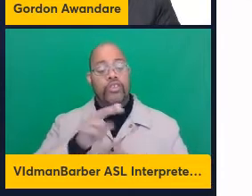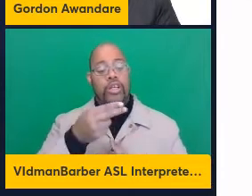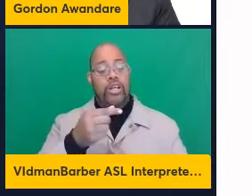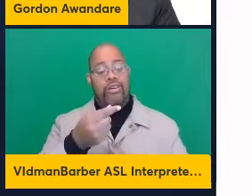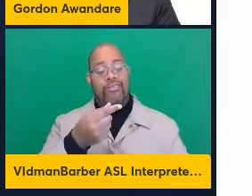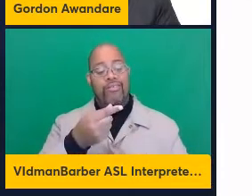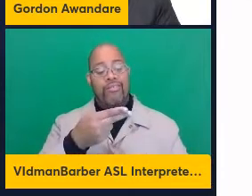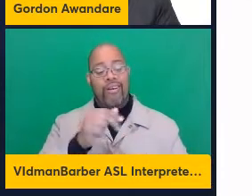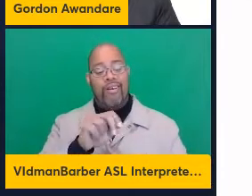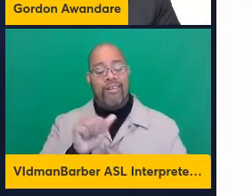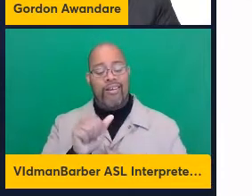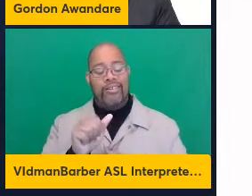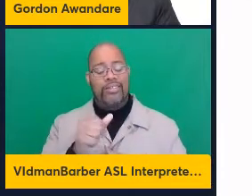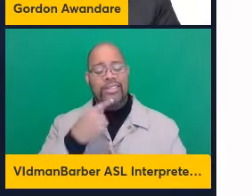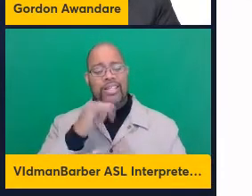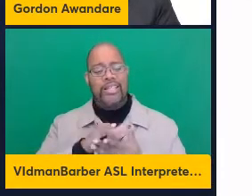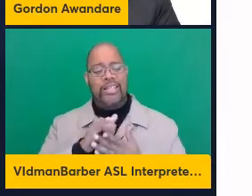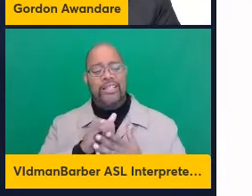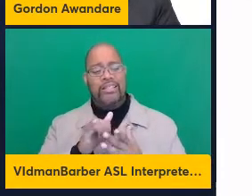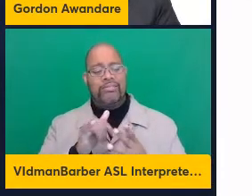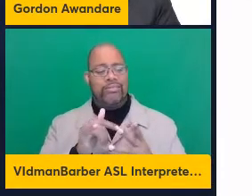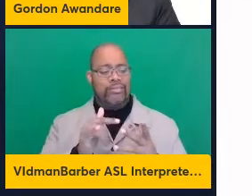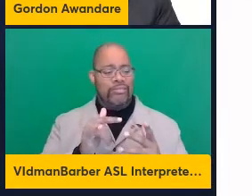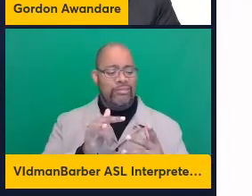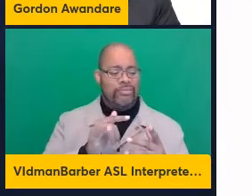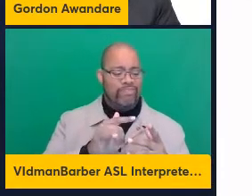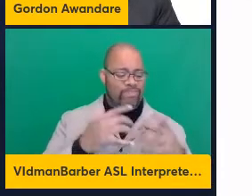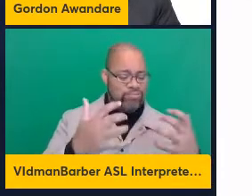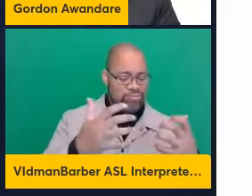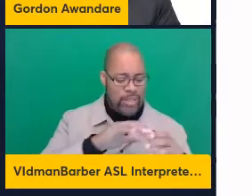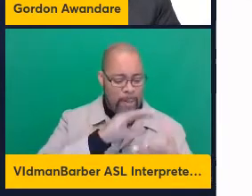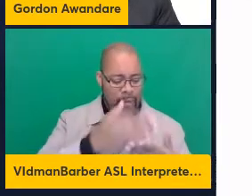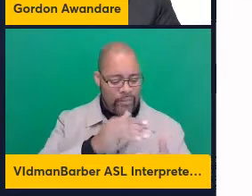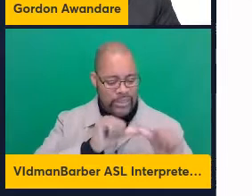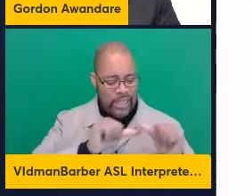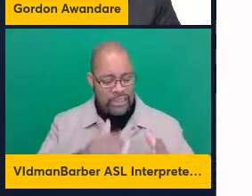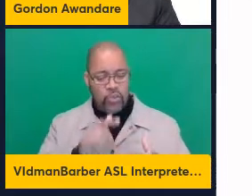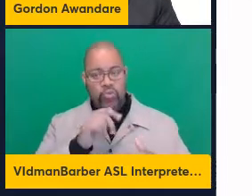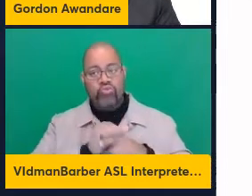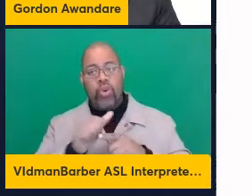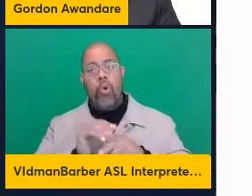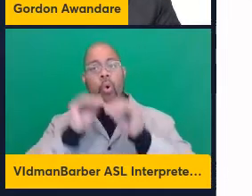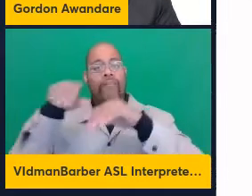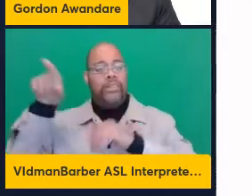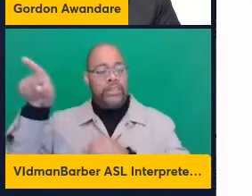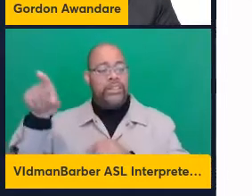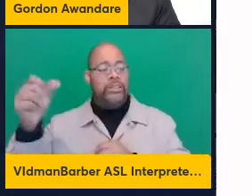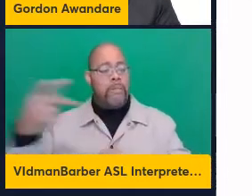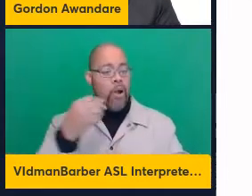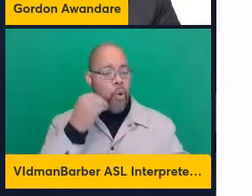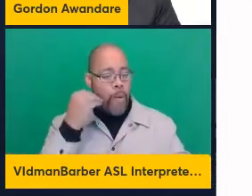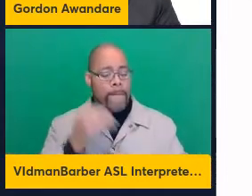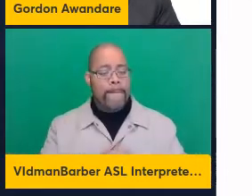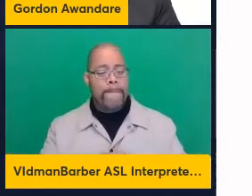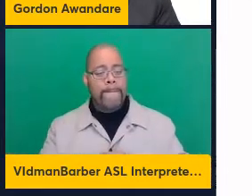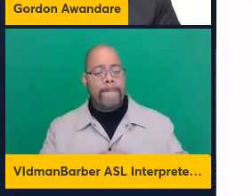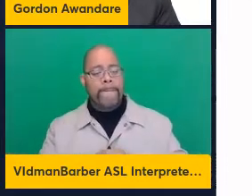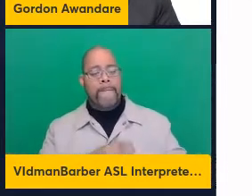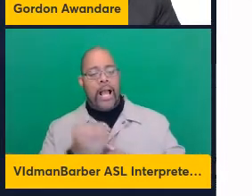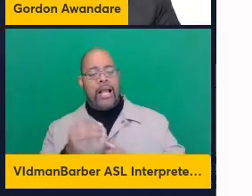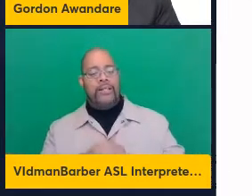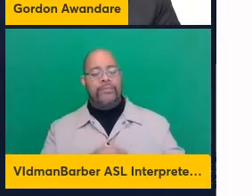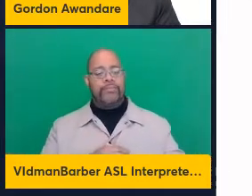a critical mass of young scientists who had trained overseas and came back home.